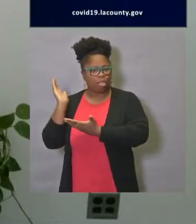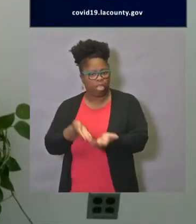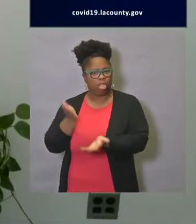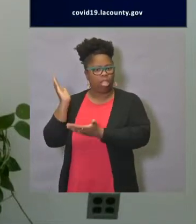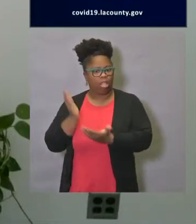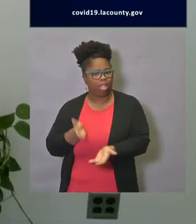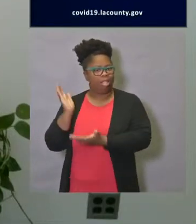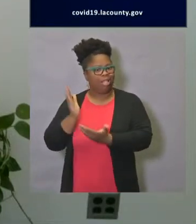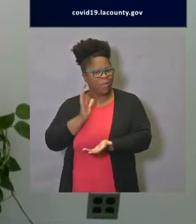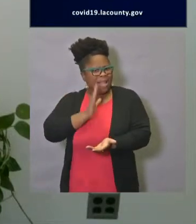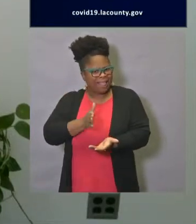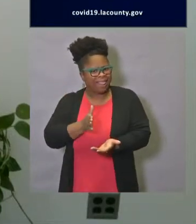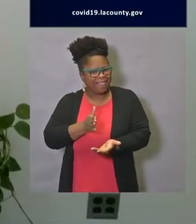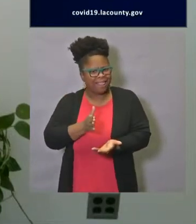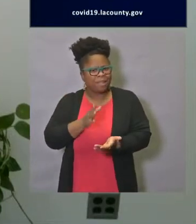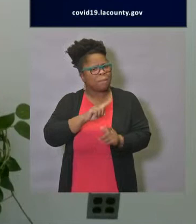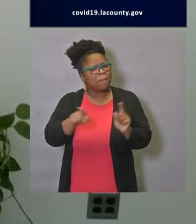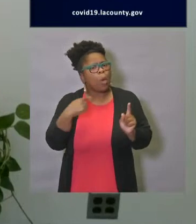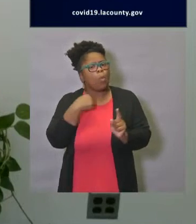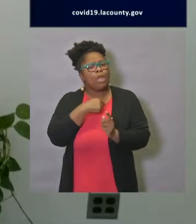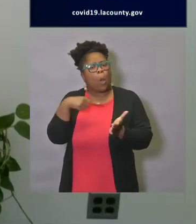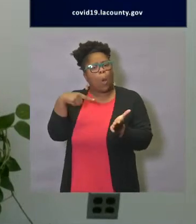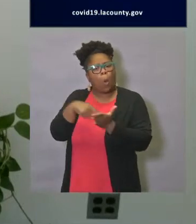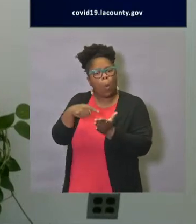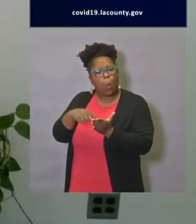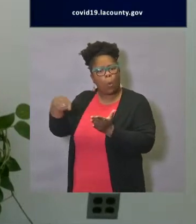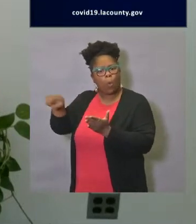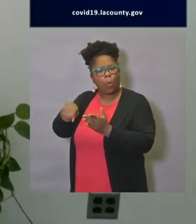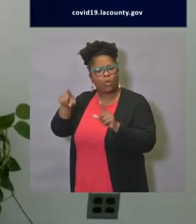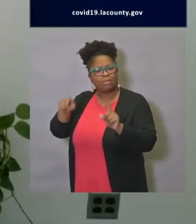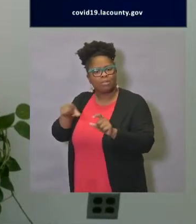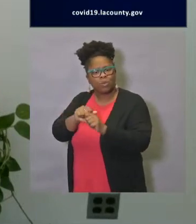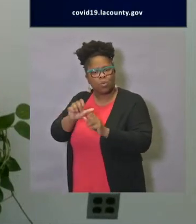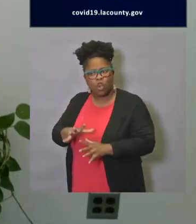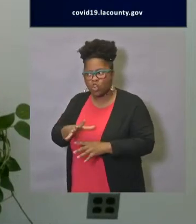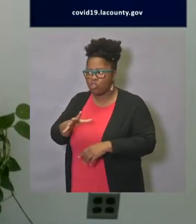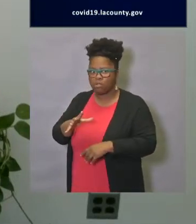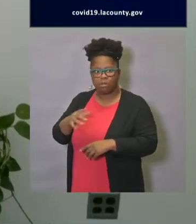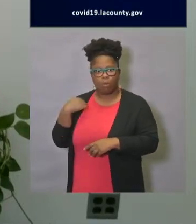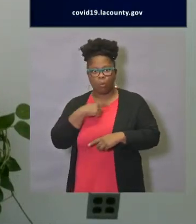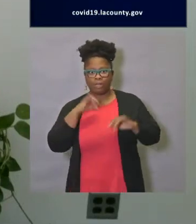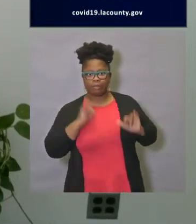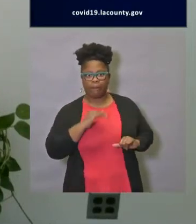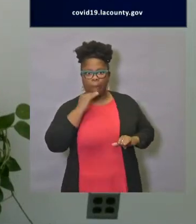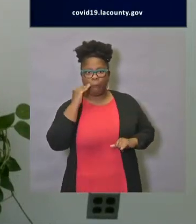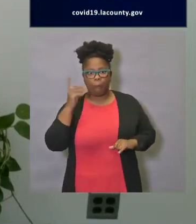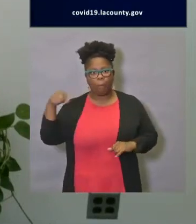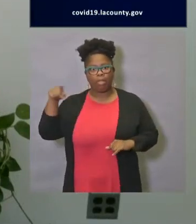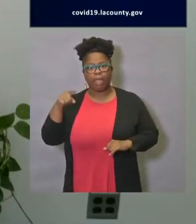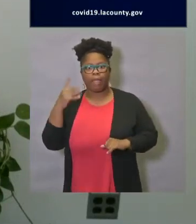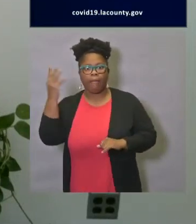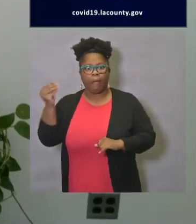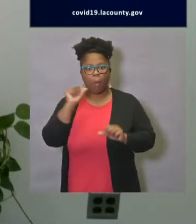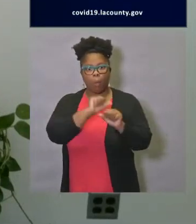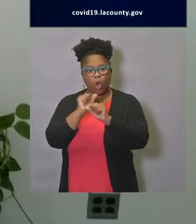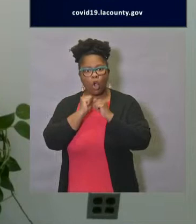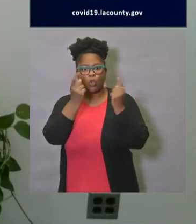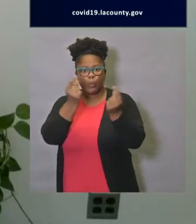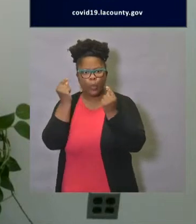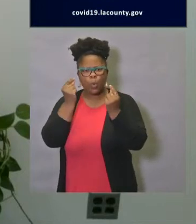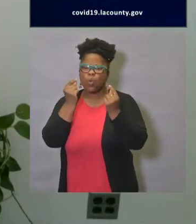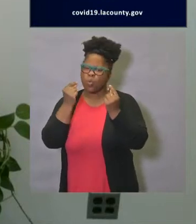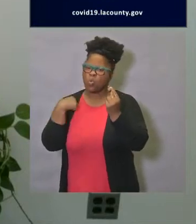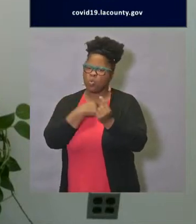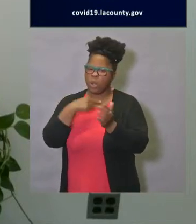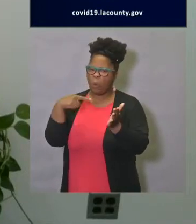these essential workers who have in fact made it possible for the rest of us to go on with our lives for the last year. We do owe it to them to make